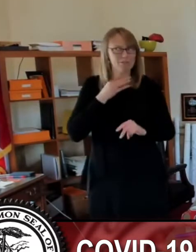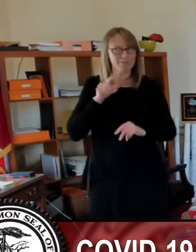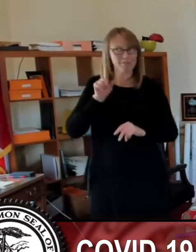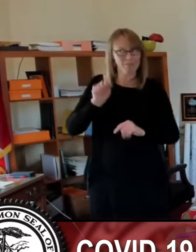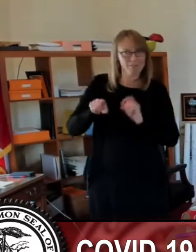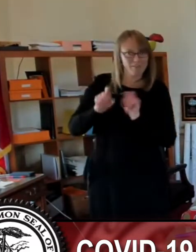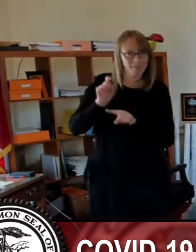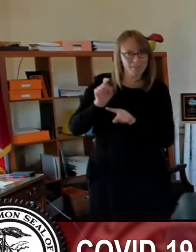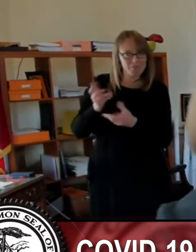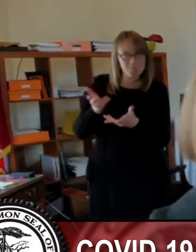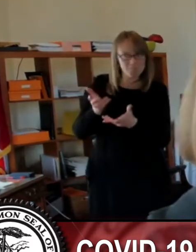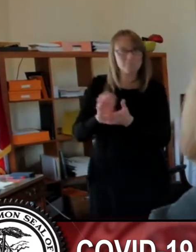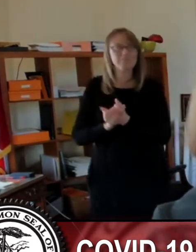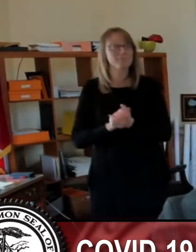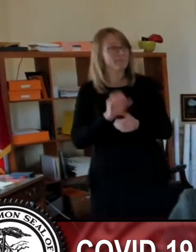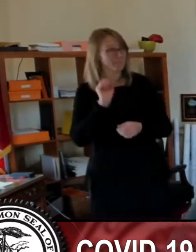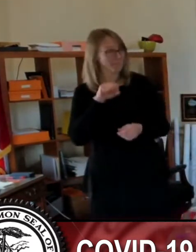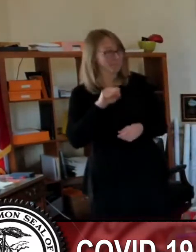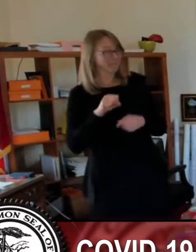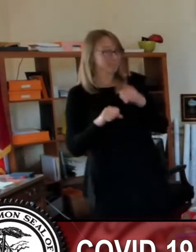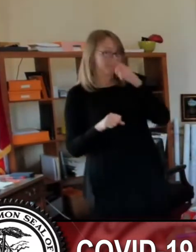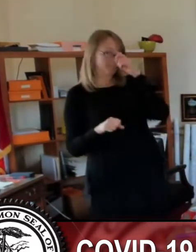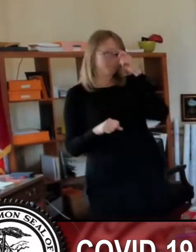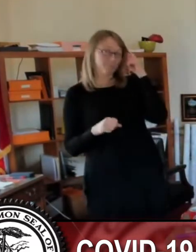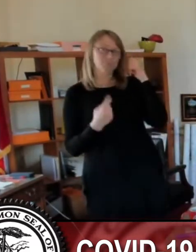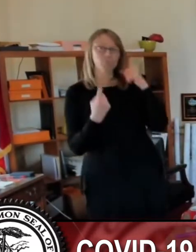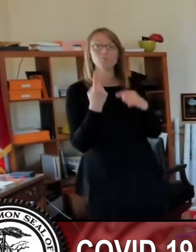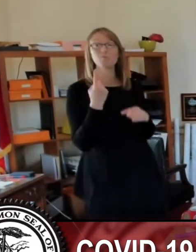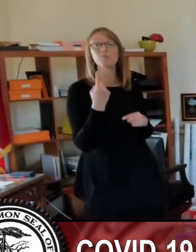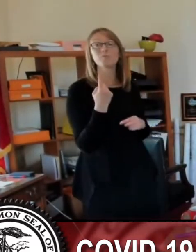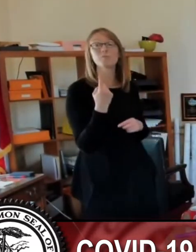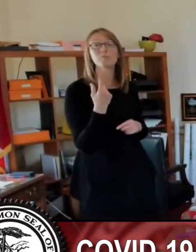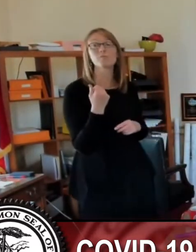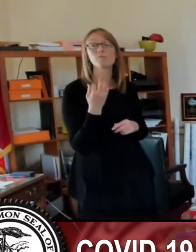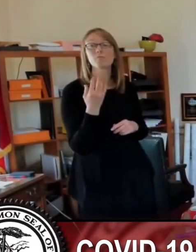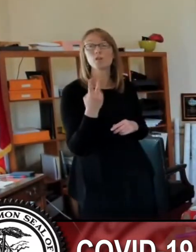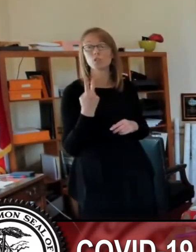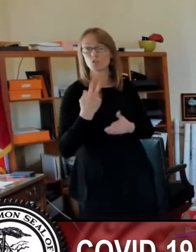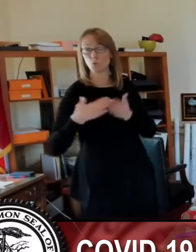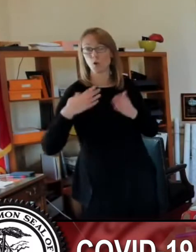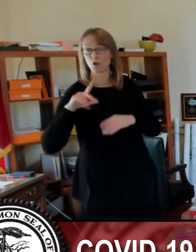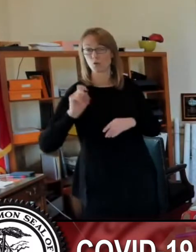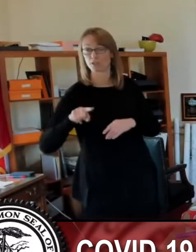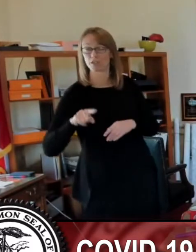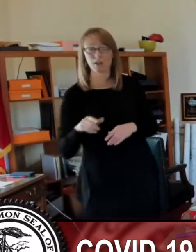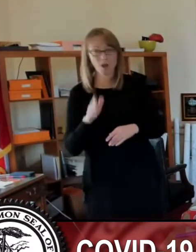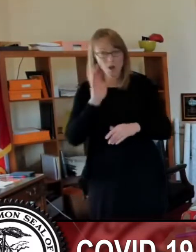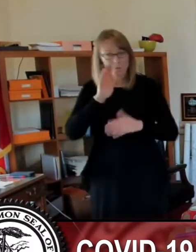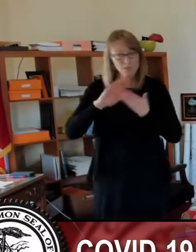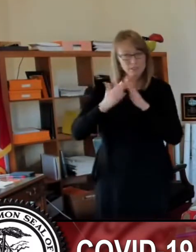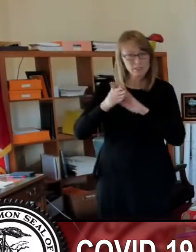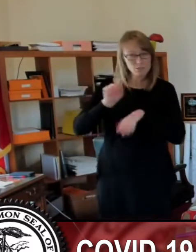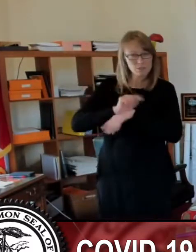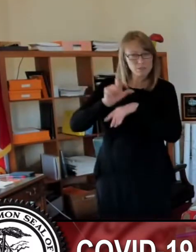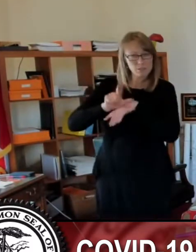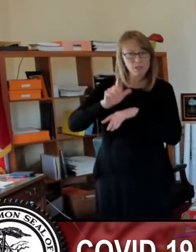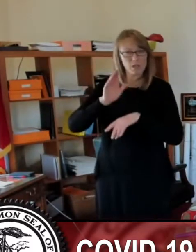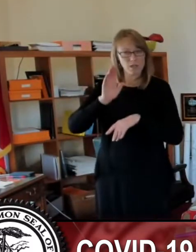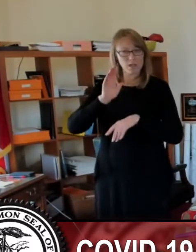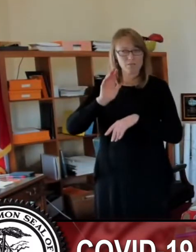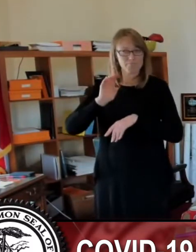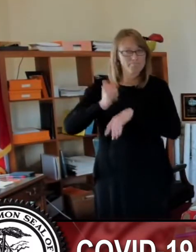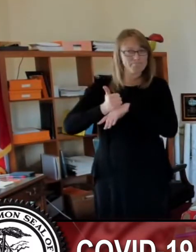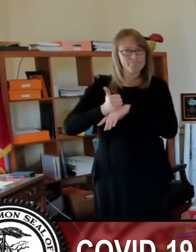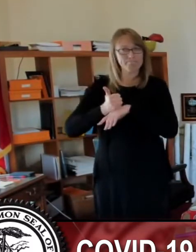So first off, 2-part question. Do you anticipate that the city of St. Louis will be implementing new restrictions if cases continue to